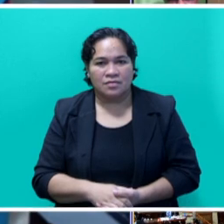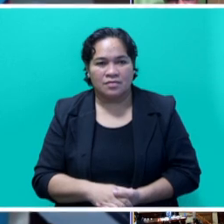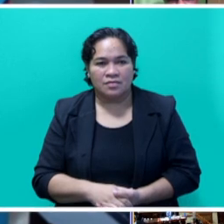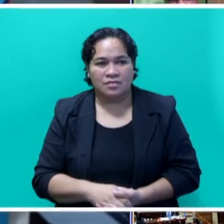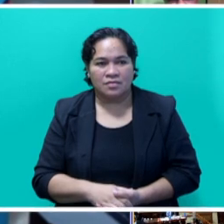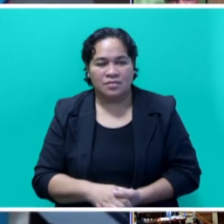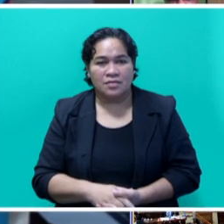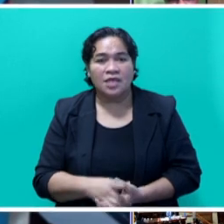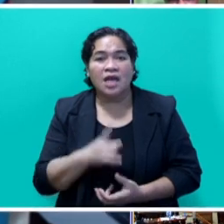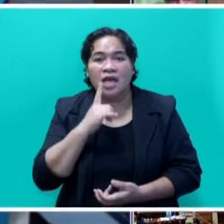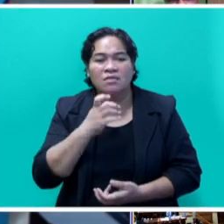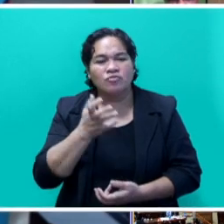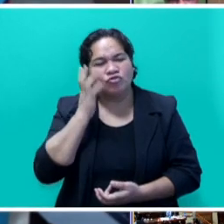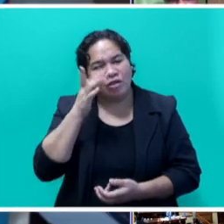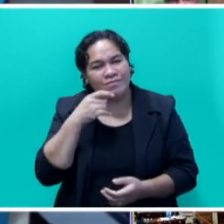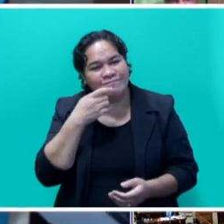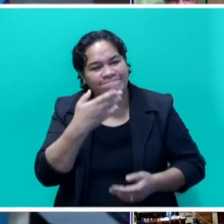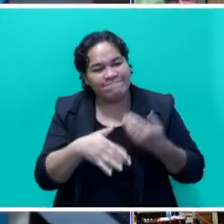Tinamosi